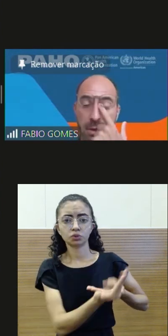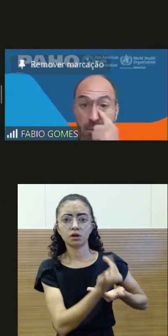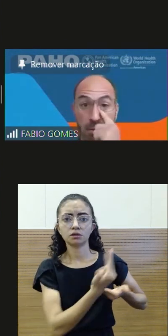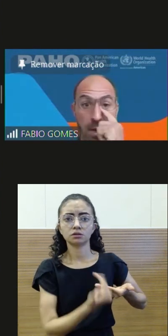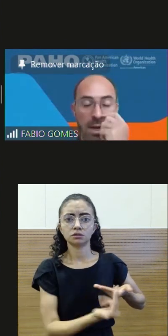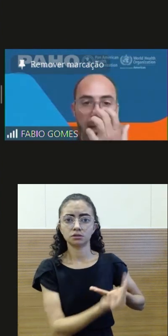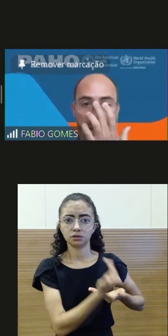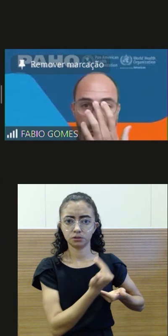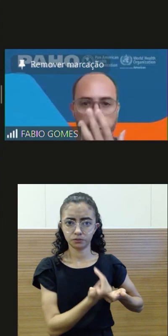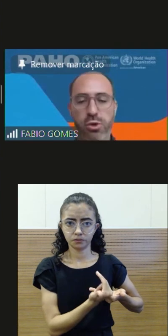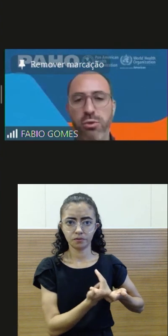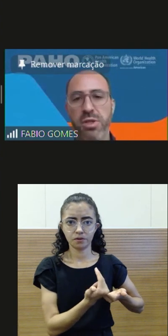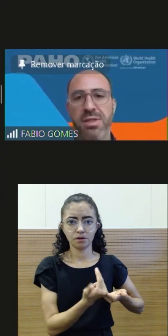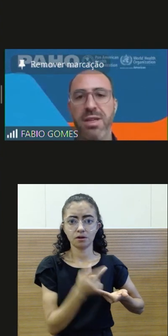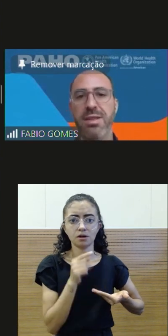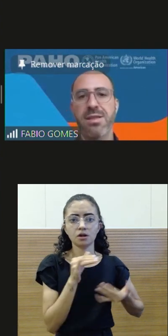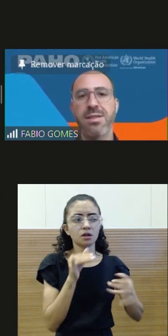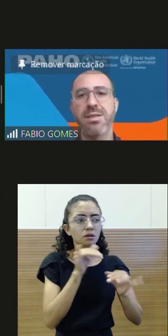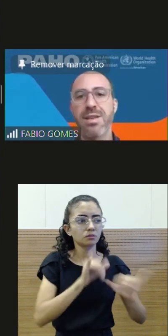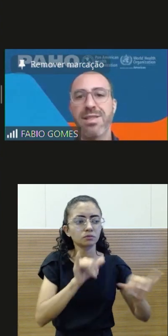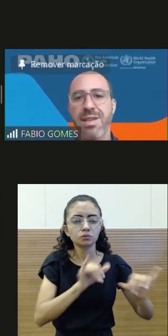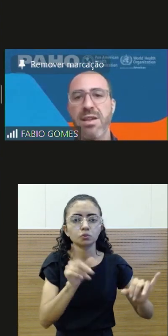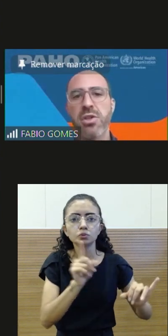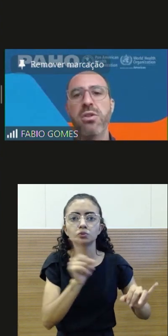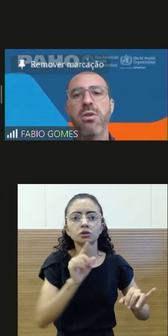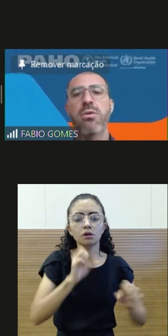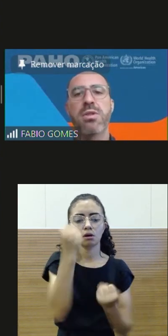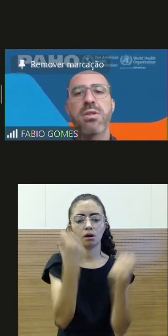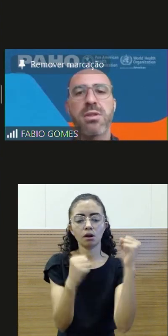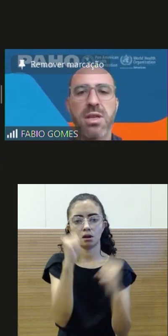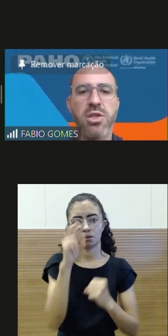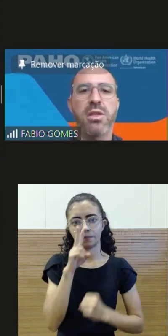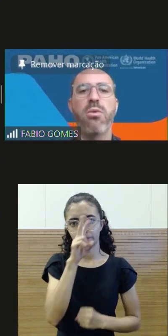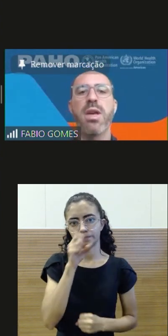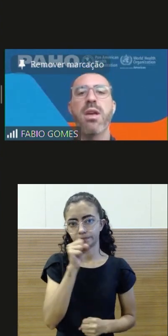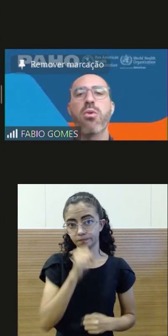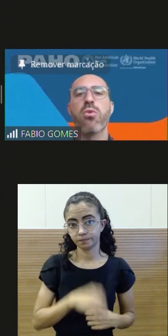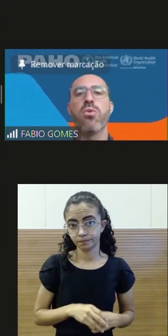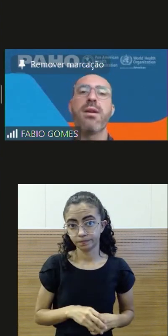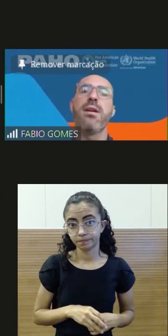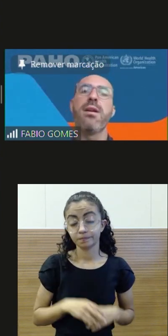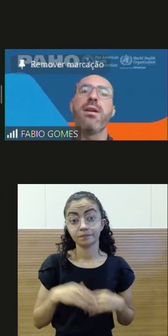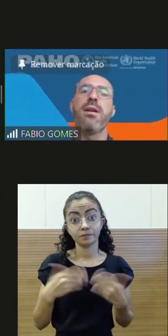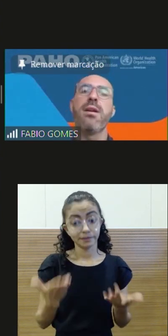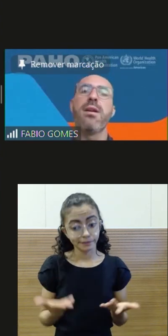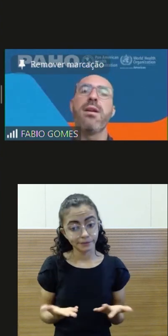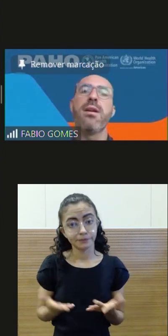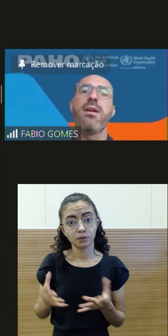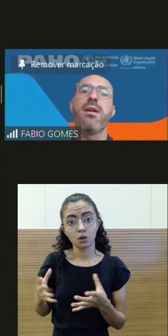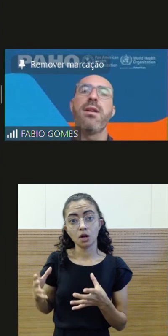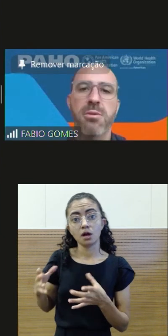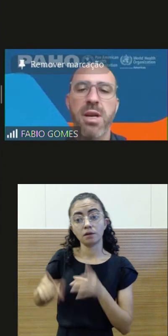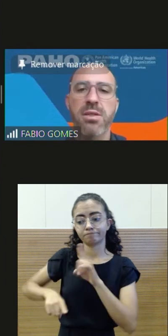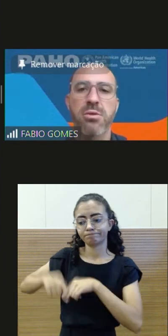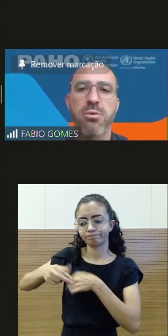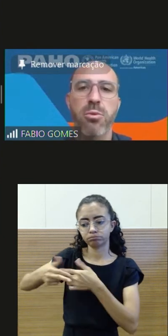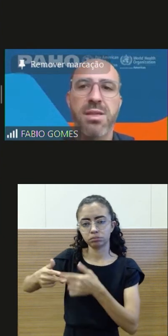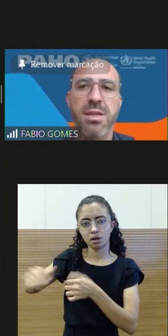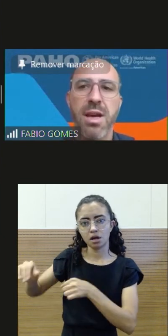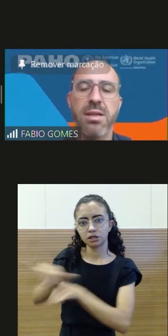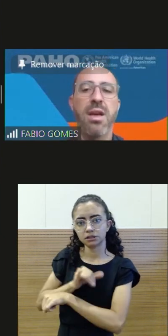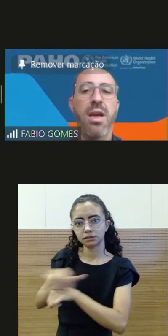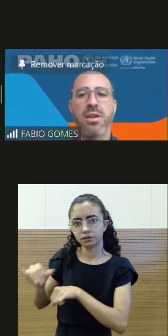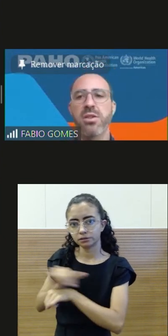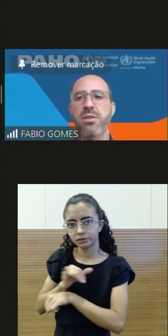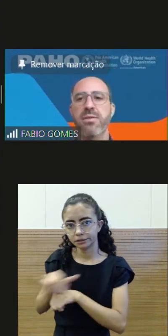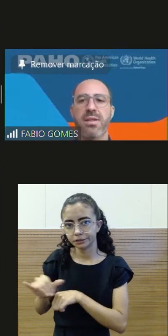is food and not ultra-processed. So this set of strategies, if we don't regulate these